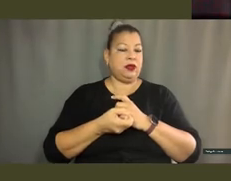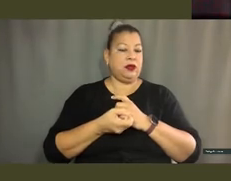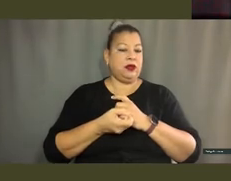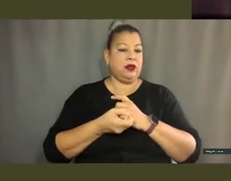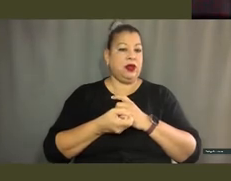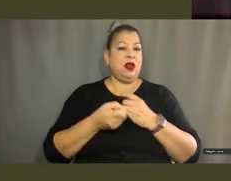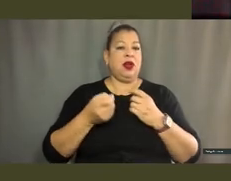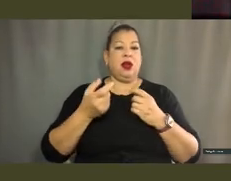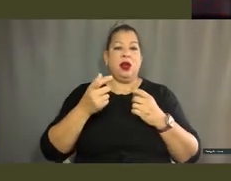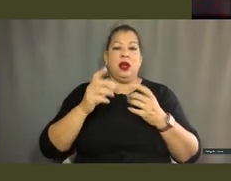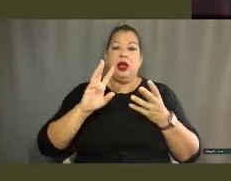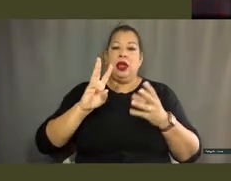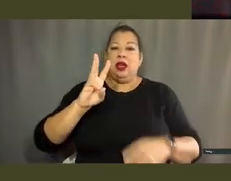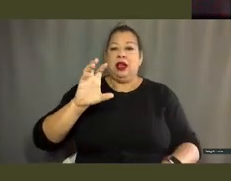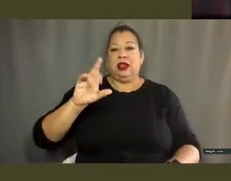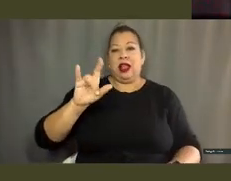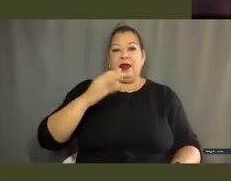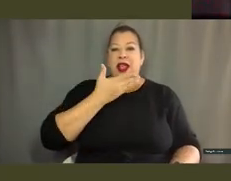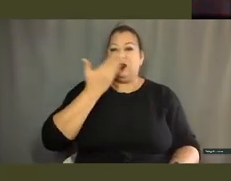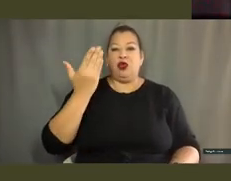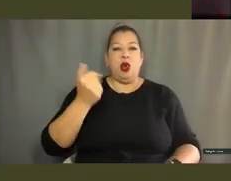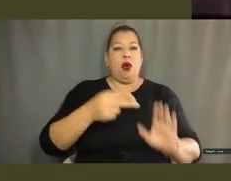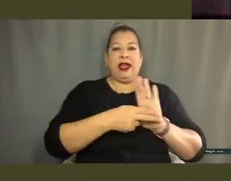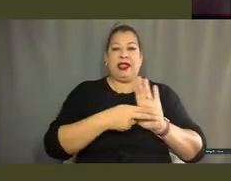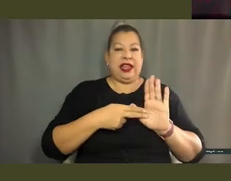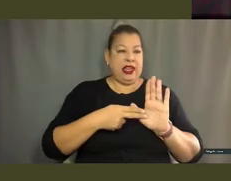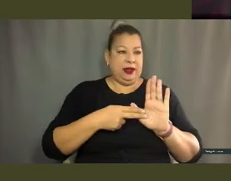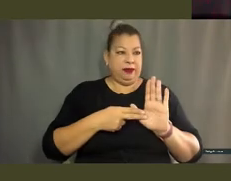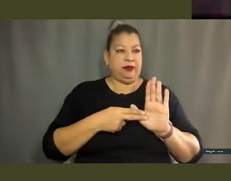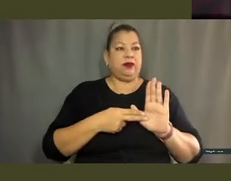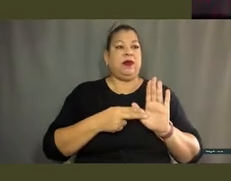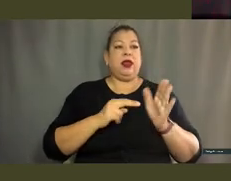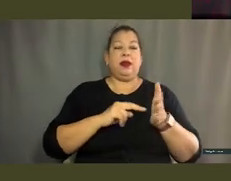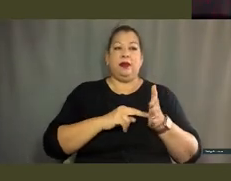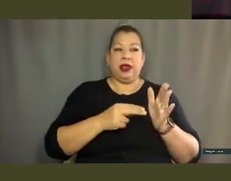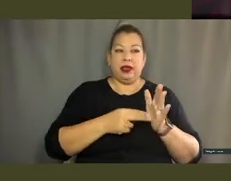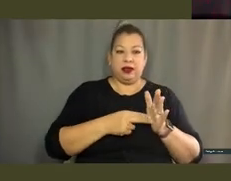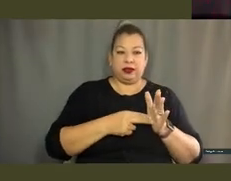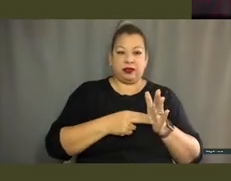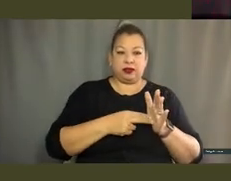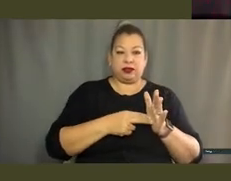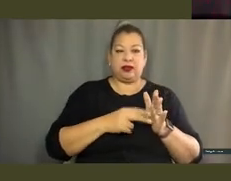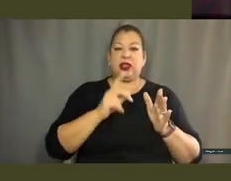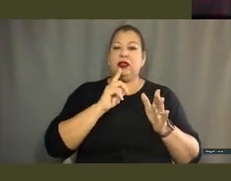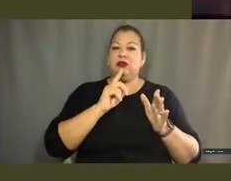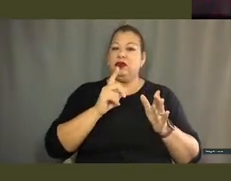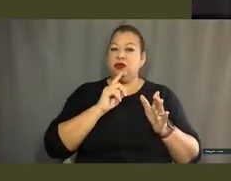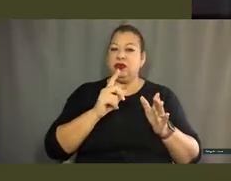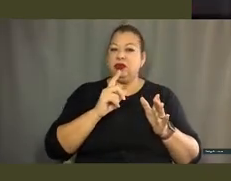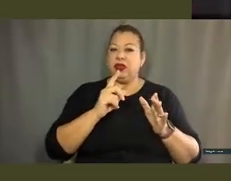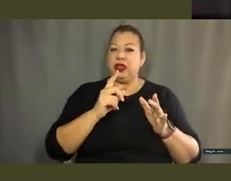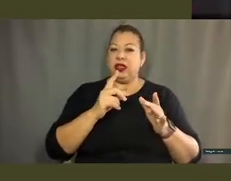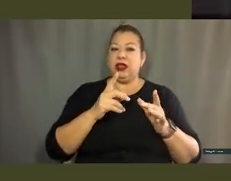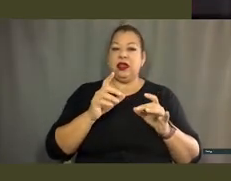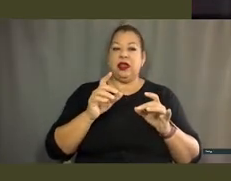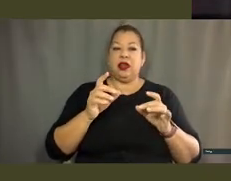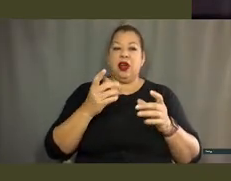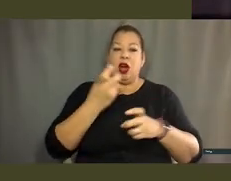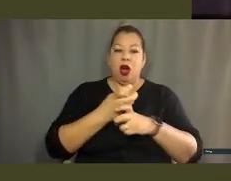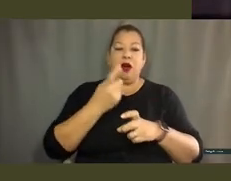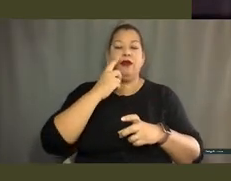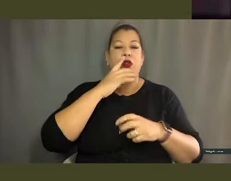where the complexity stems from. So it can lead to ethno-religious war in a country like mine, Nigeria. May